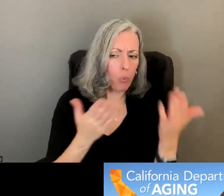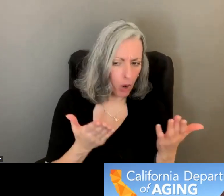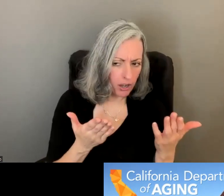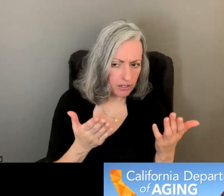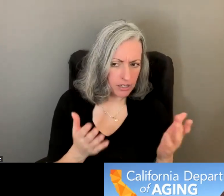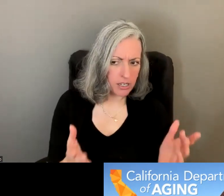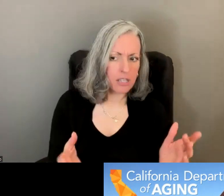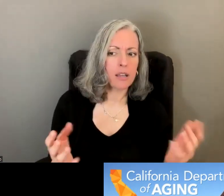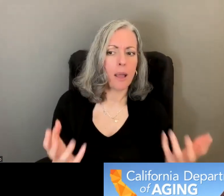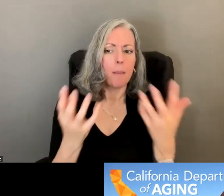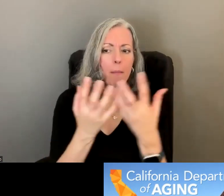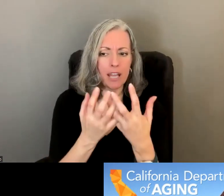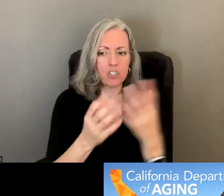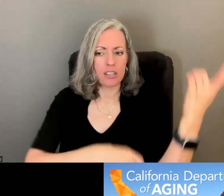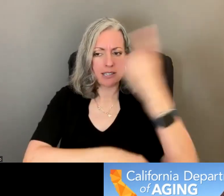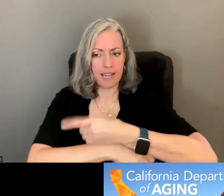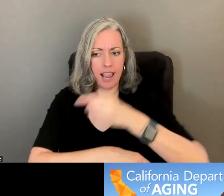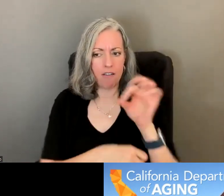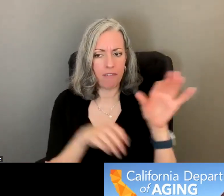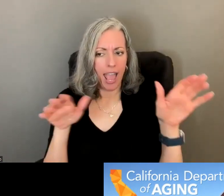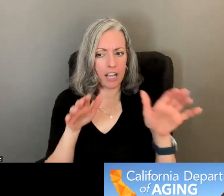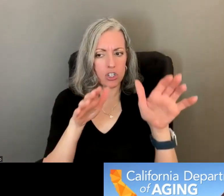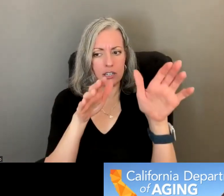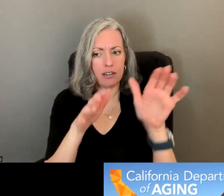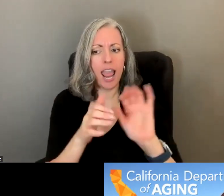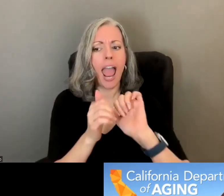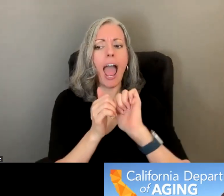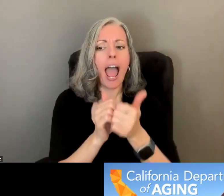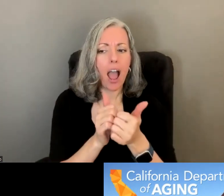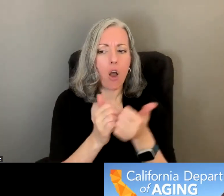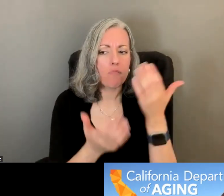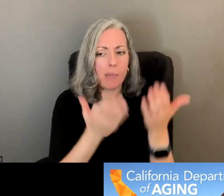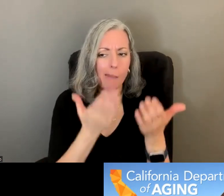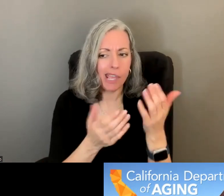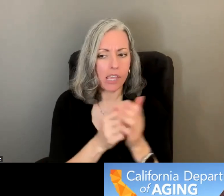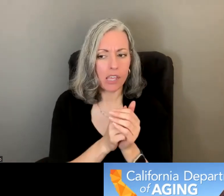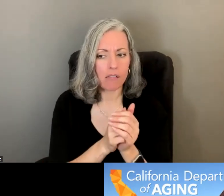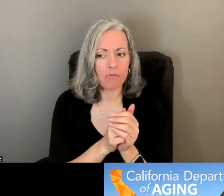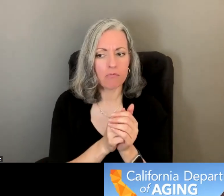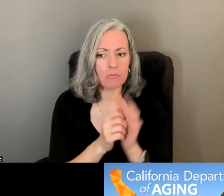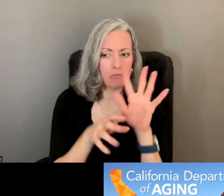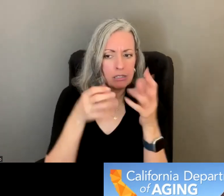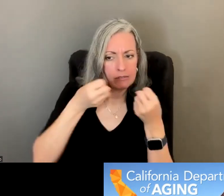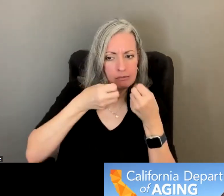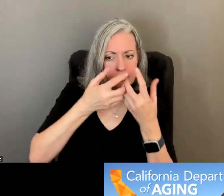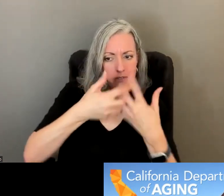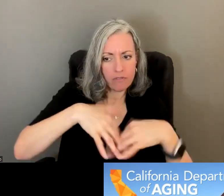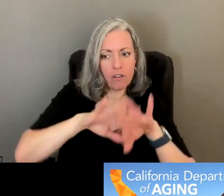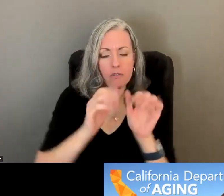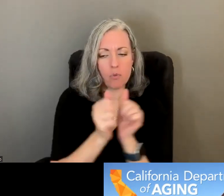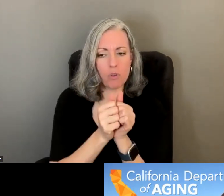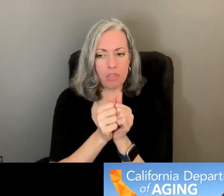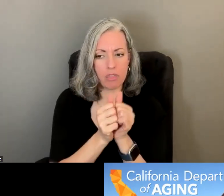day of action, and also how it might get incorporated into the initiatives moving